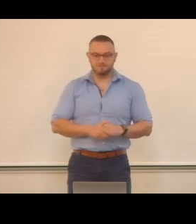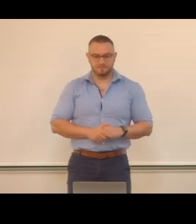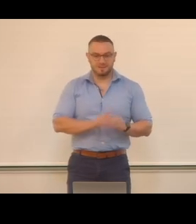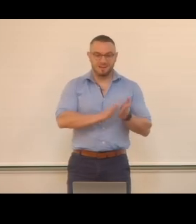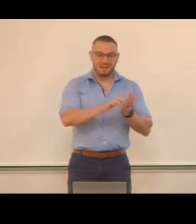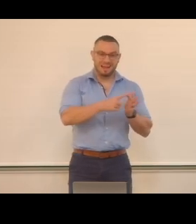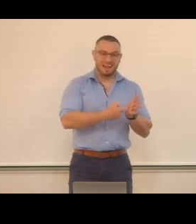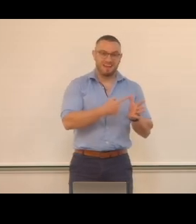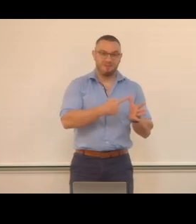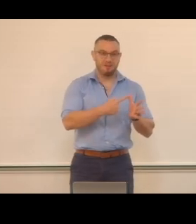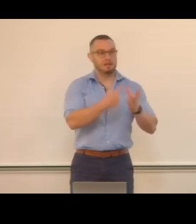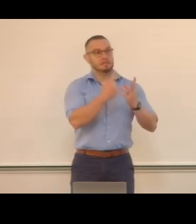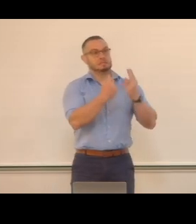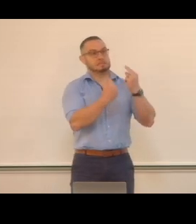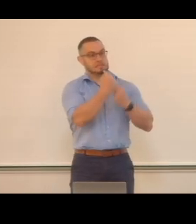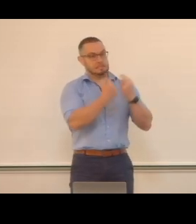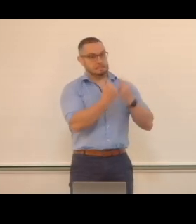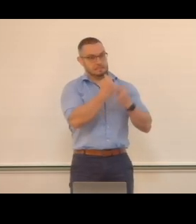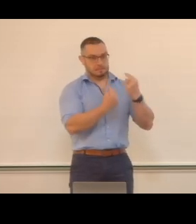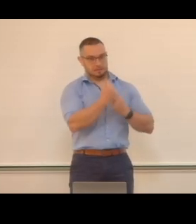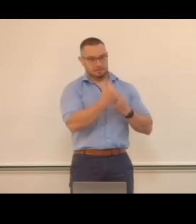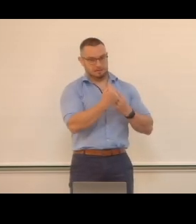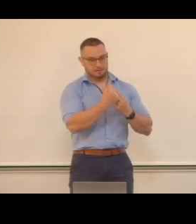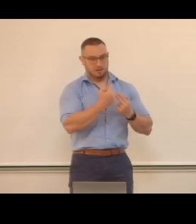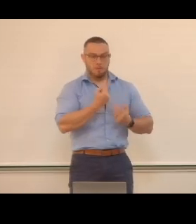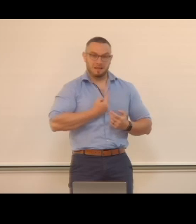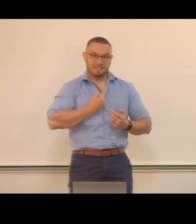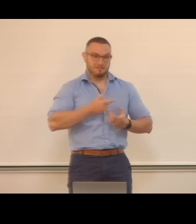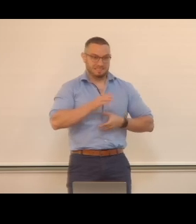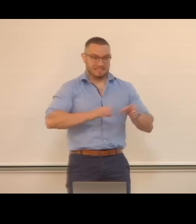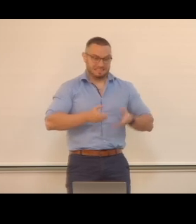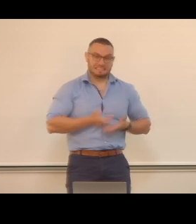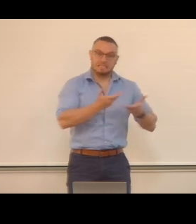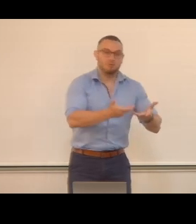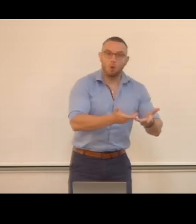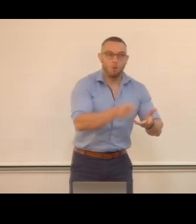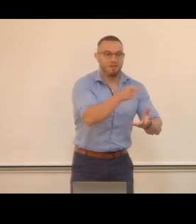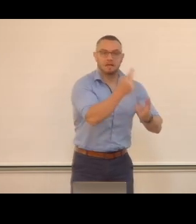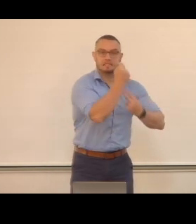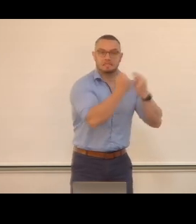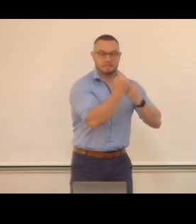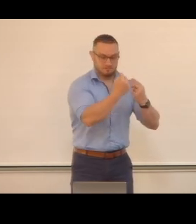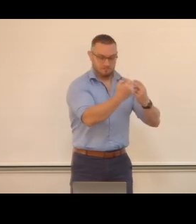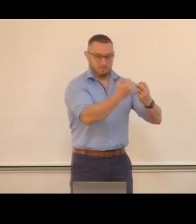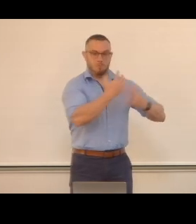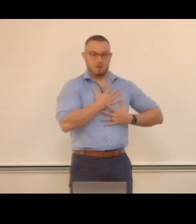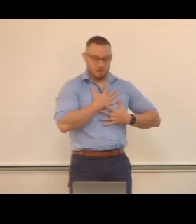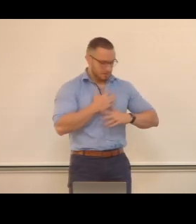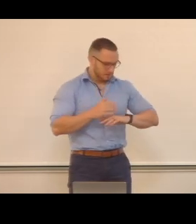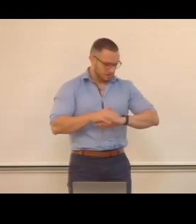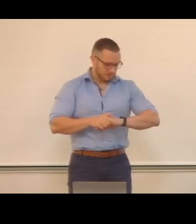the test subject. You don't bring science to the HERA mission. You are the science. You're the guinea pig in there. They're doing science on